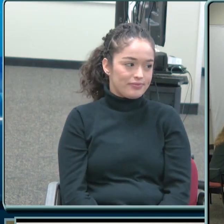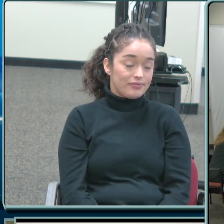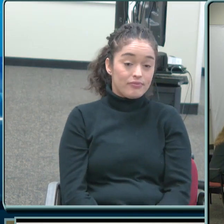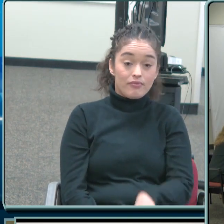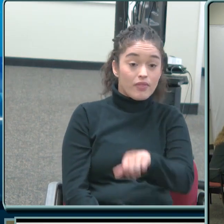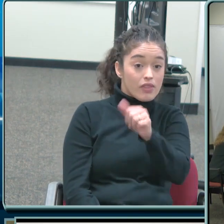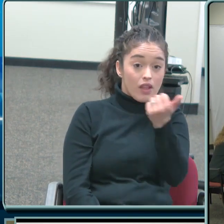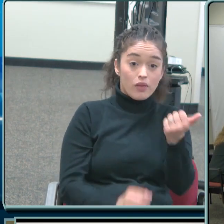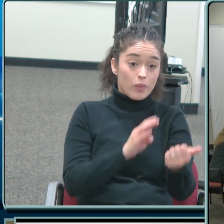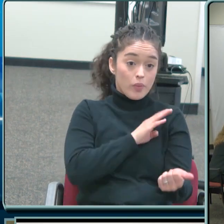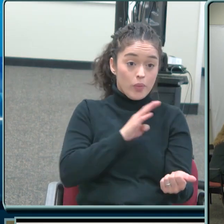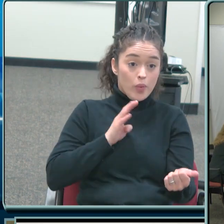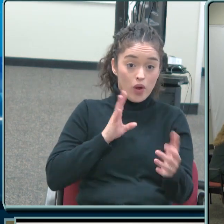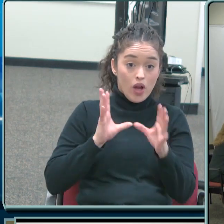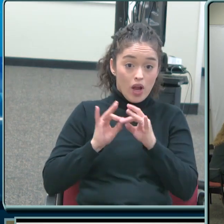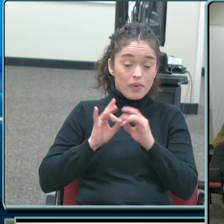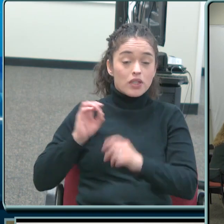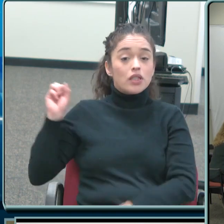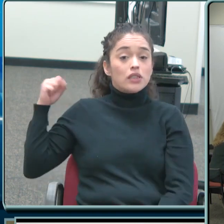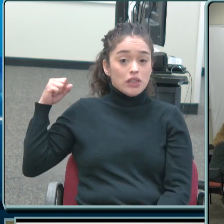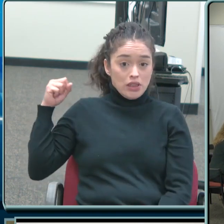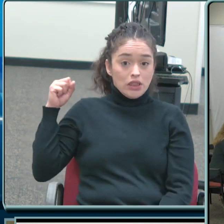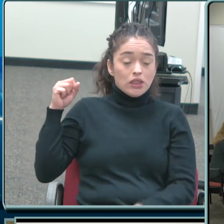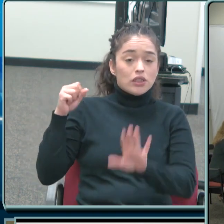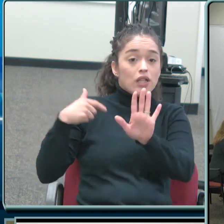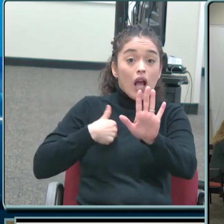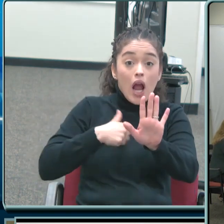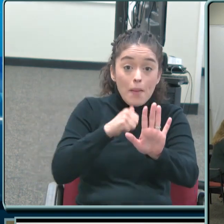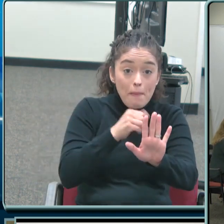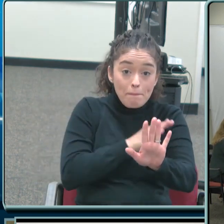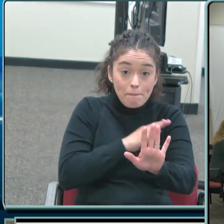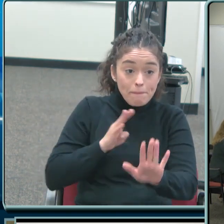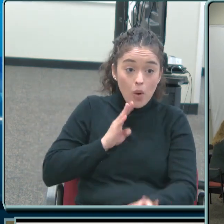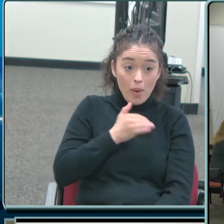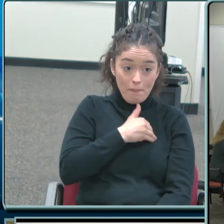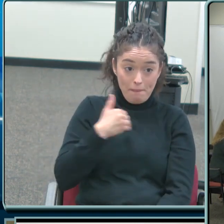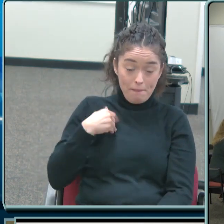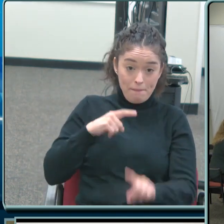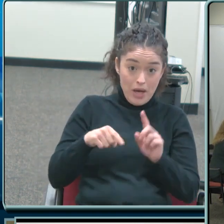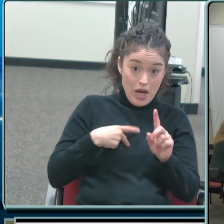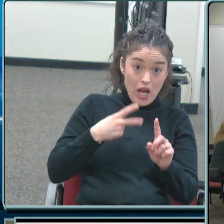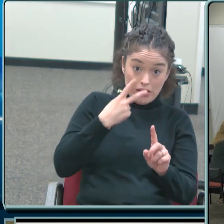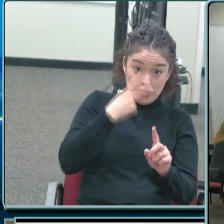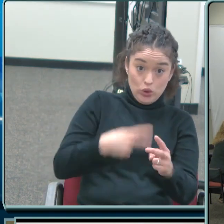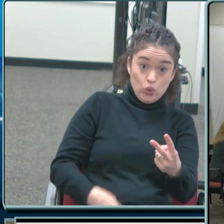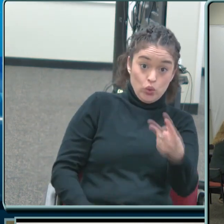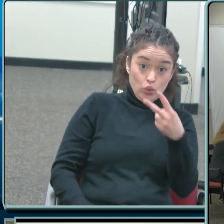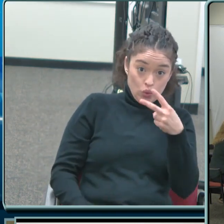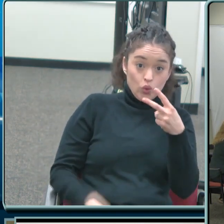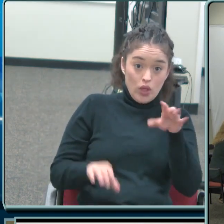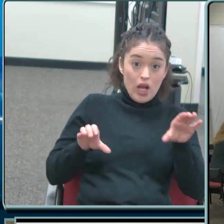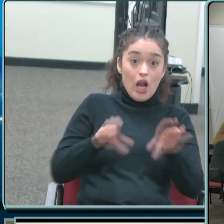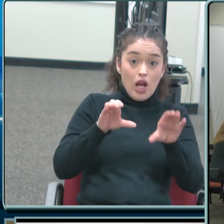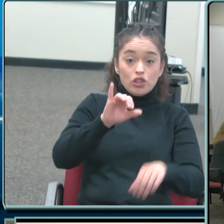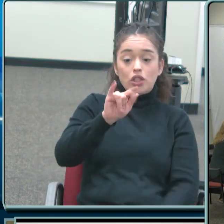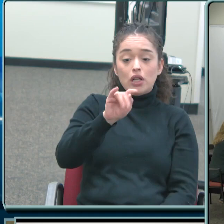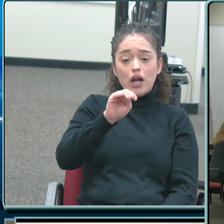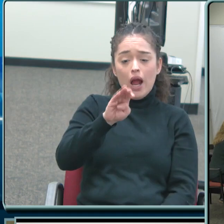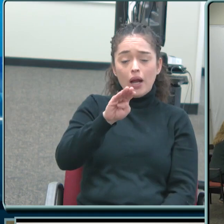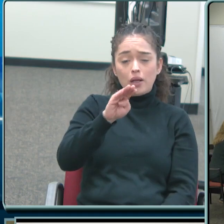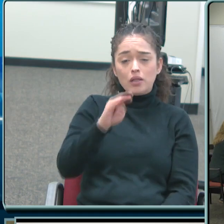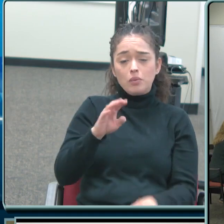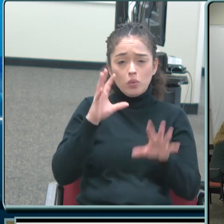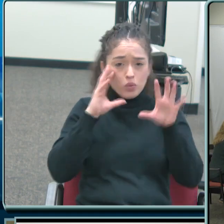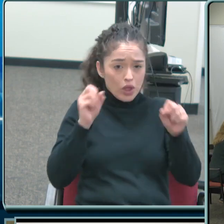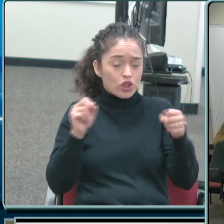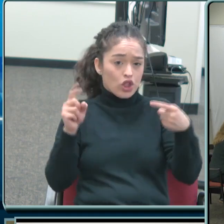Any other board comments? Yes. I'm not a board member, but it does appear that there are two action items, Mr. President. The first